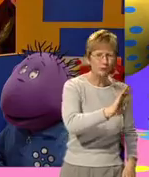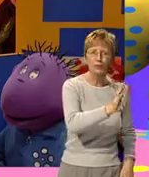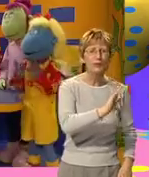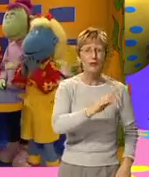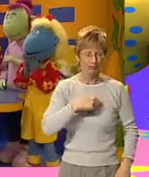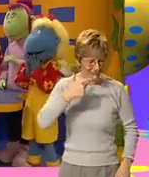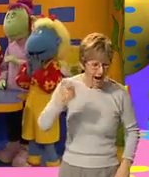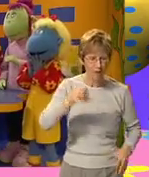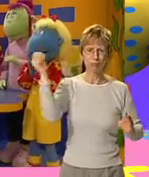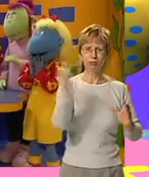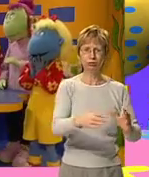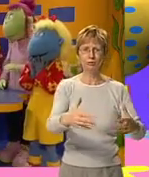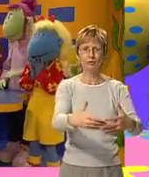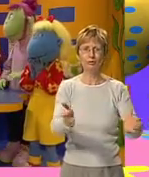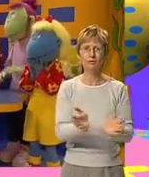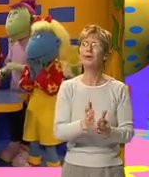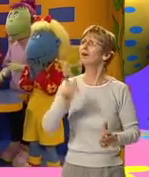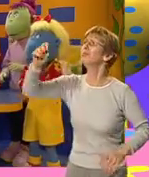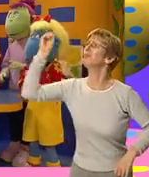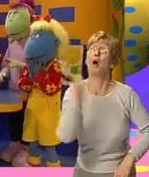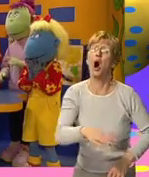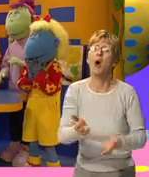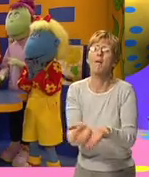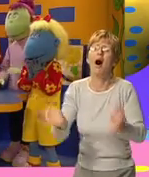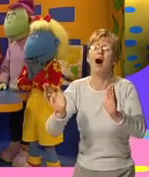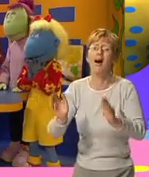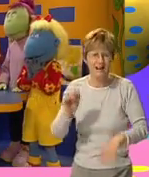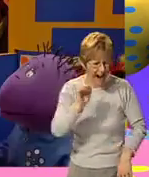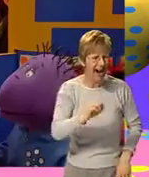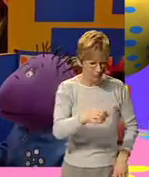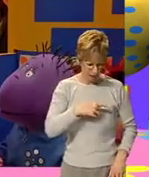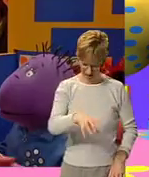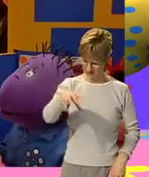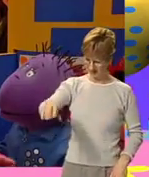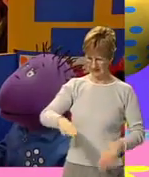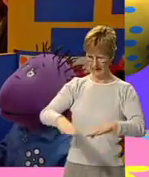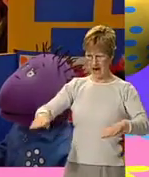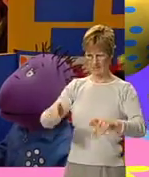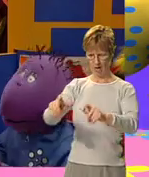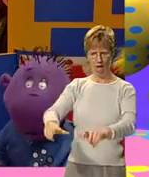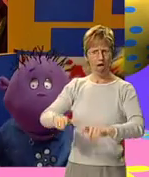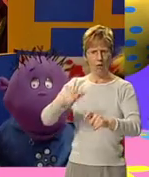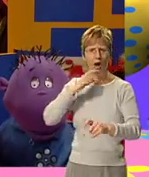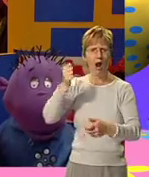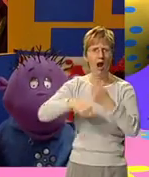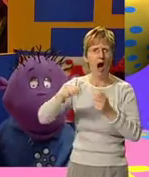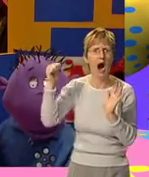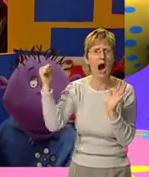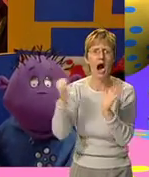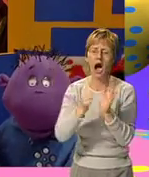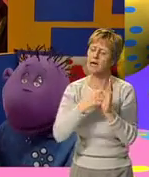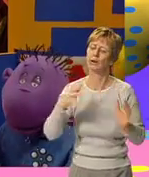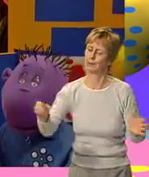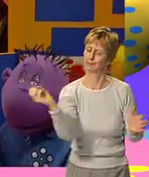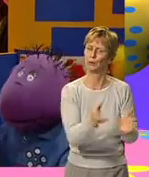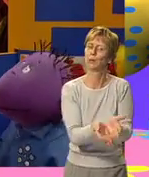put it away. Put it away? Well, yeah. I saw it was left out of its box. Well, it would have gone all hard, so I